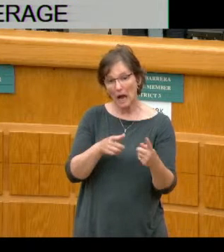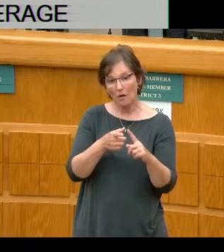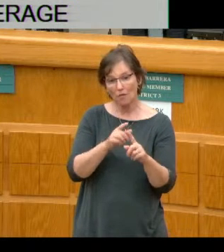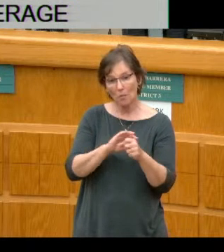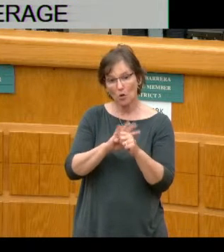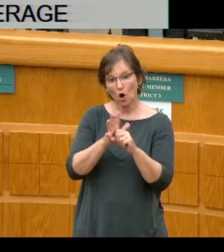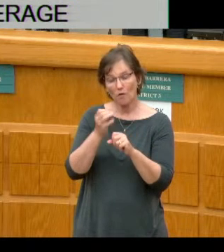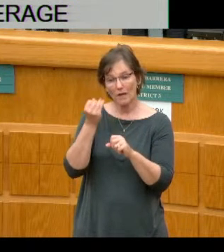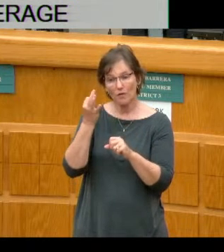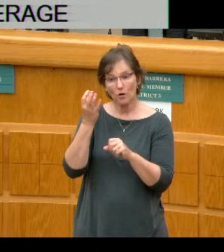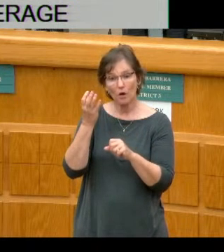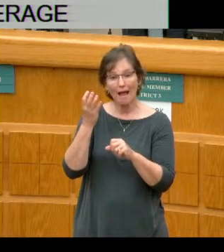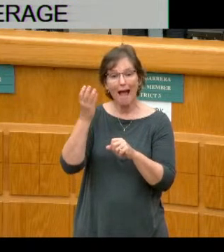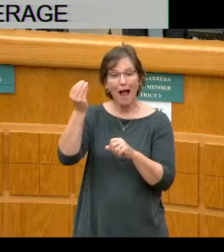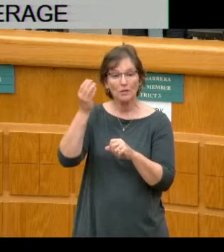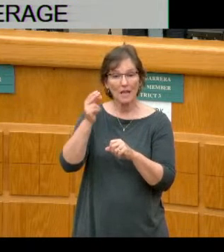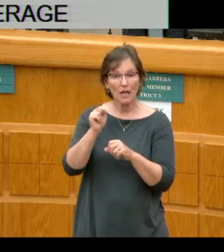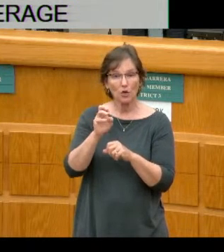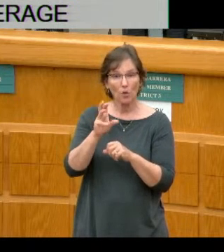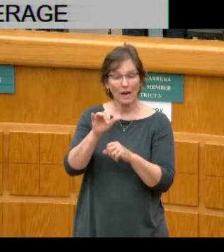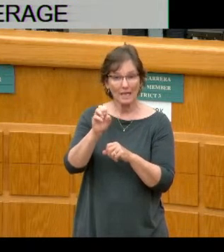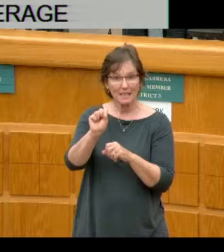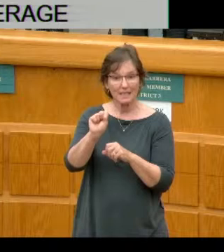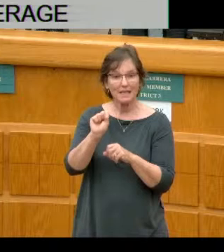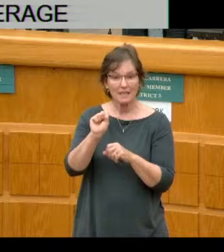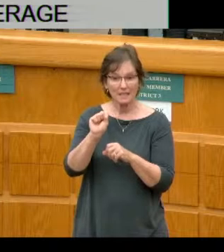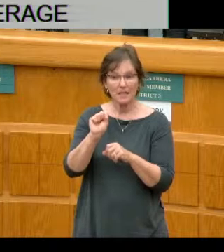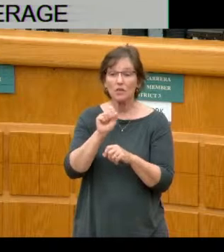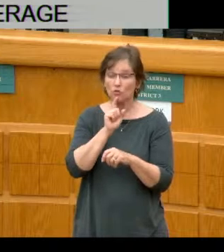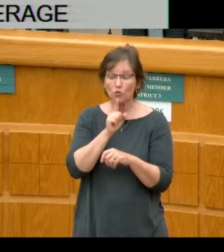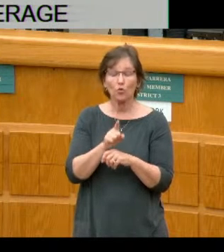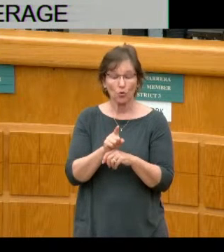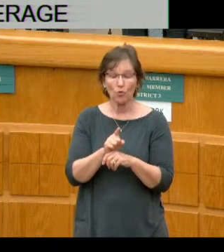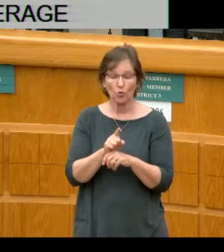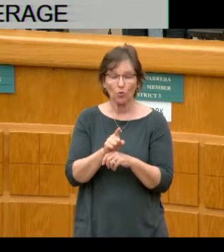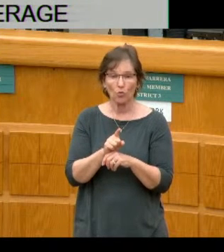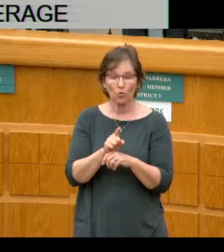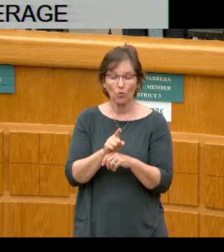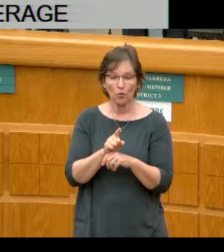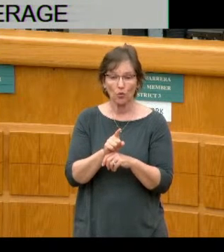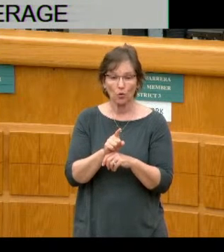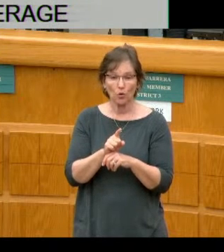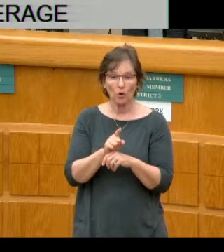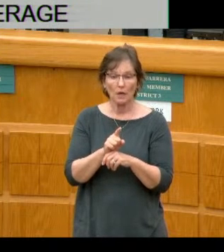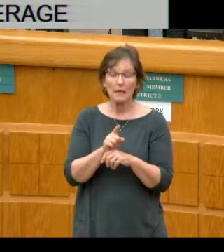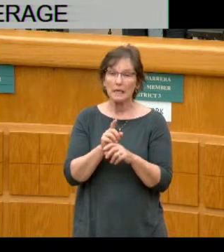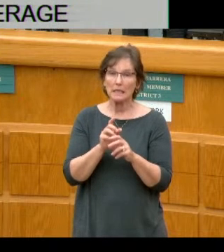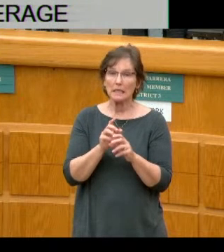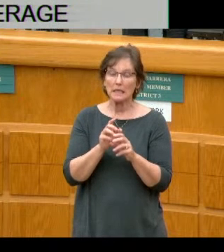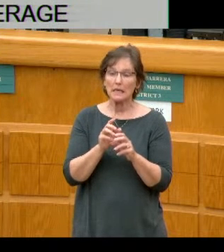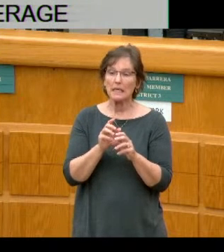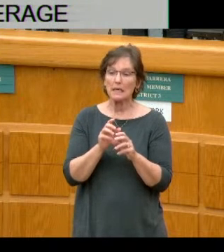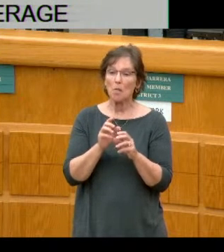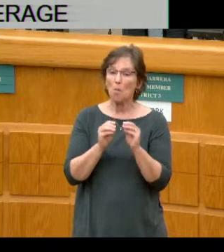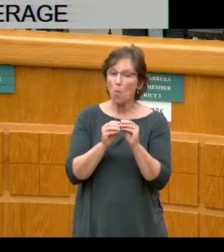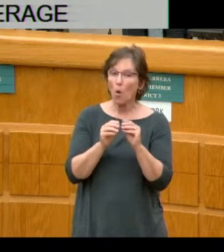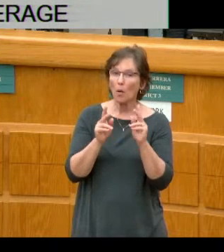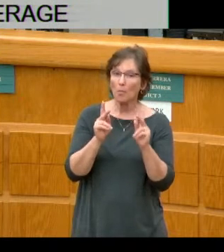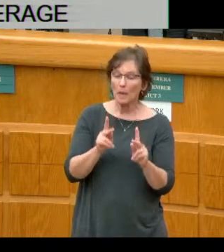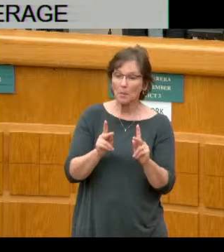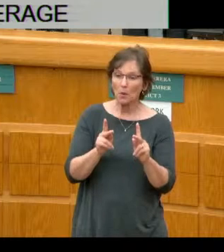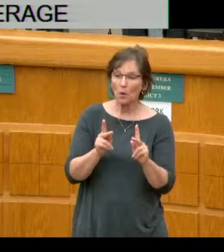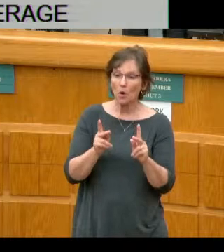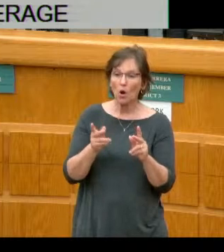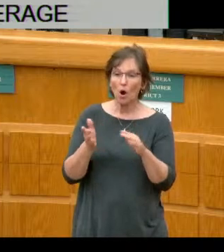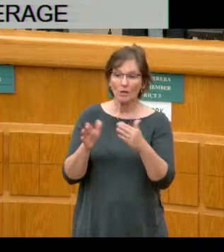fatalities per 10,000. I'm not sure what happened to the slides this week. They're kind of like not scaled correctly, but fatalities per 10,000, so it's